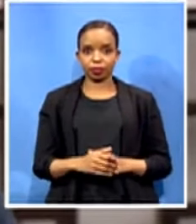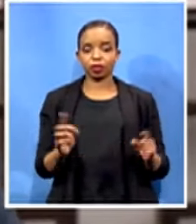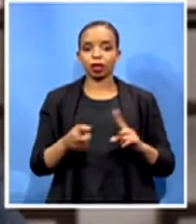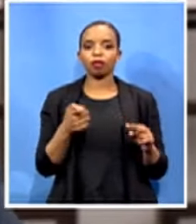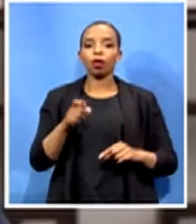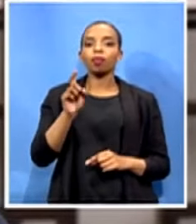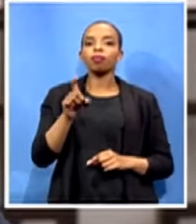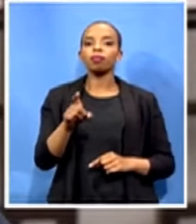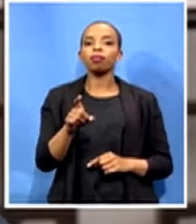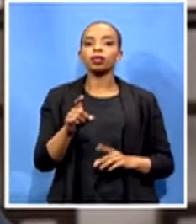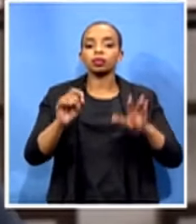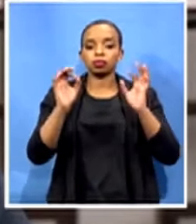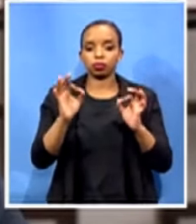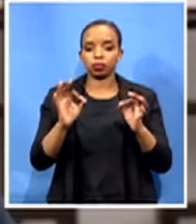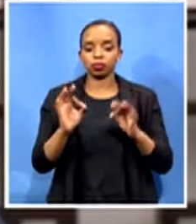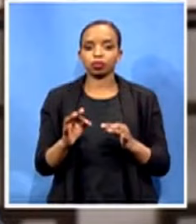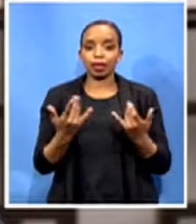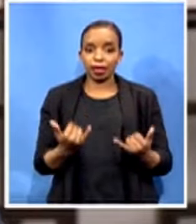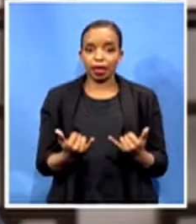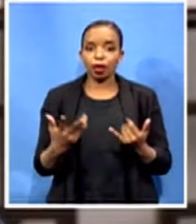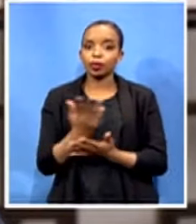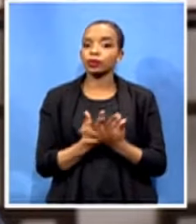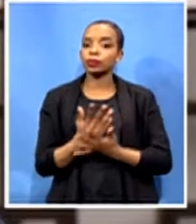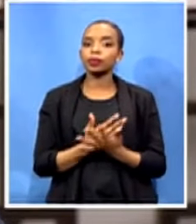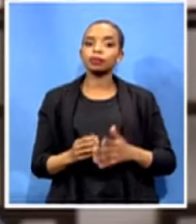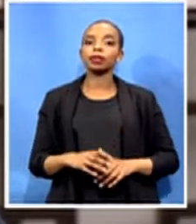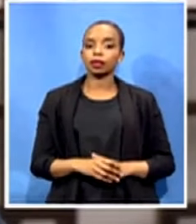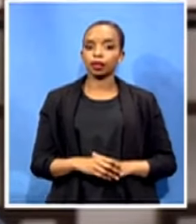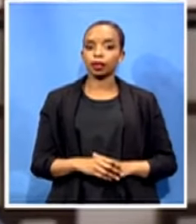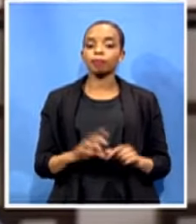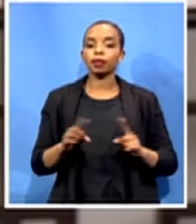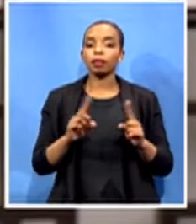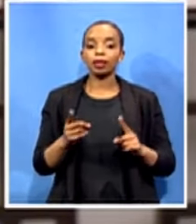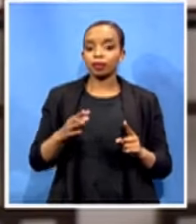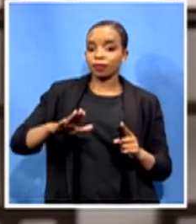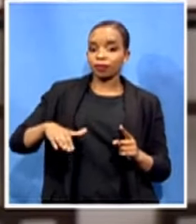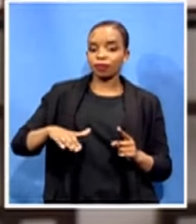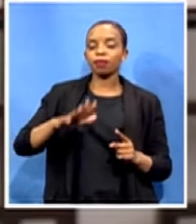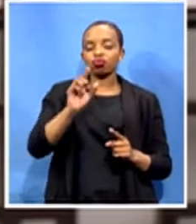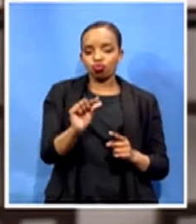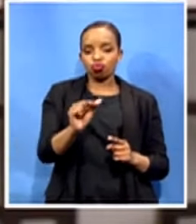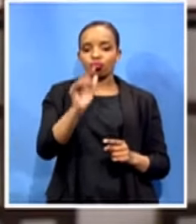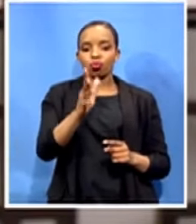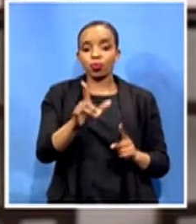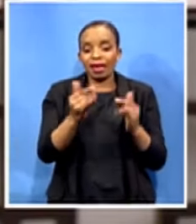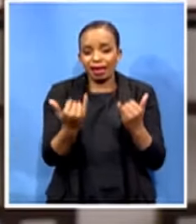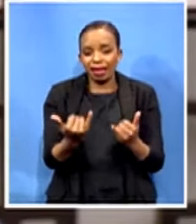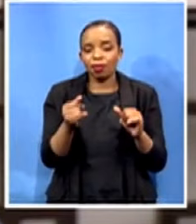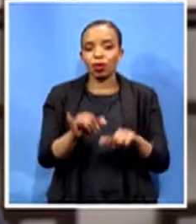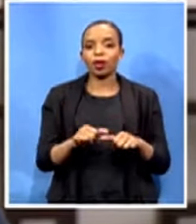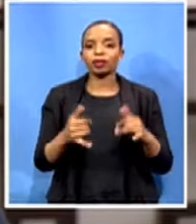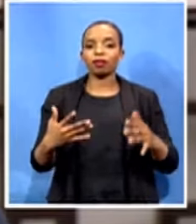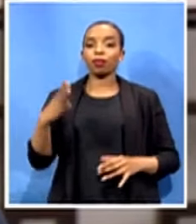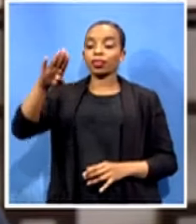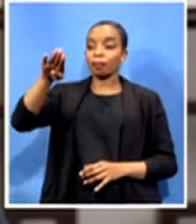and $75 is going to be effected soon. What we're waiting for is for the banks to finalize the issuance of cards, because we'll not